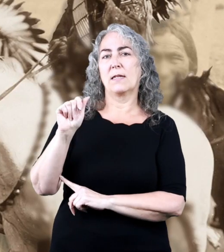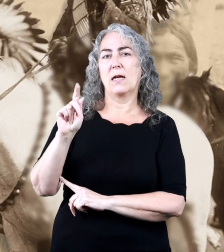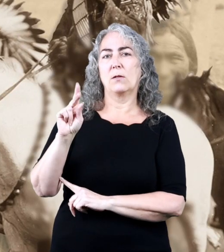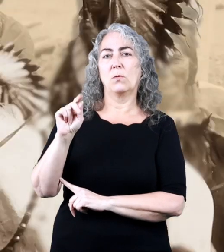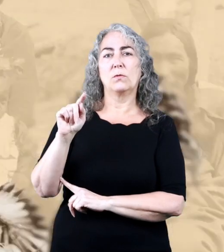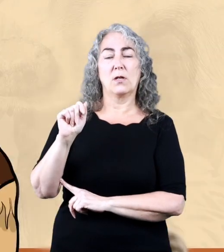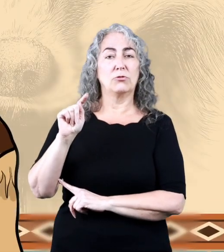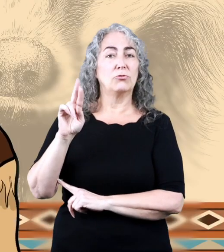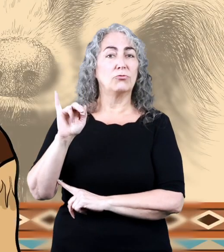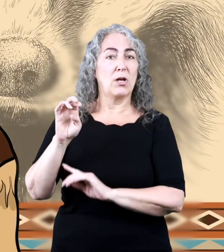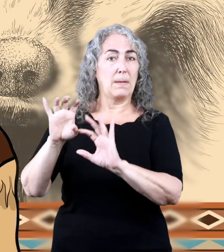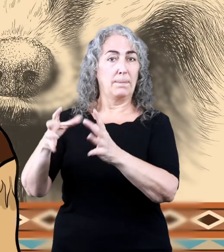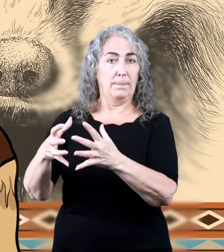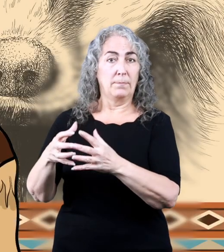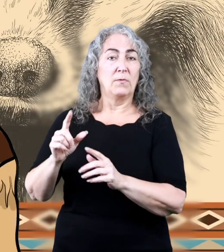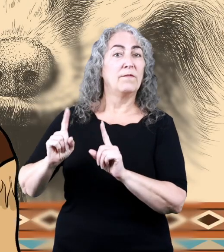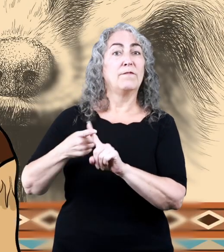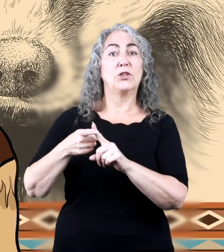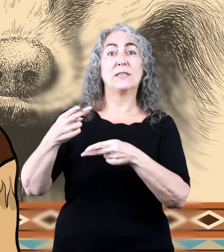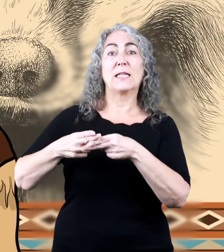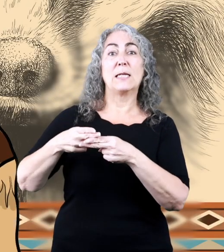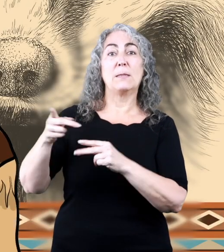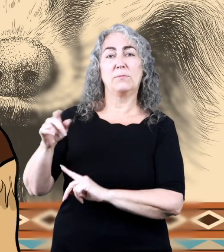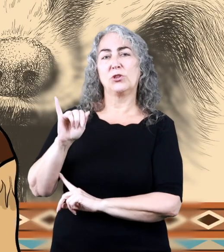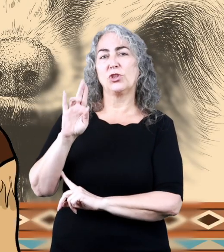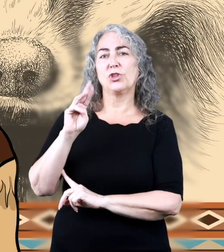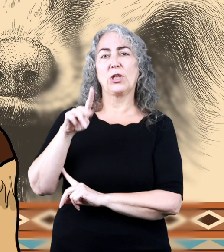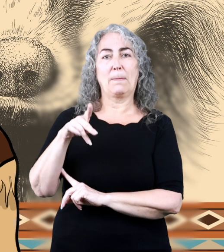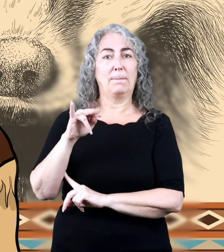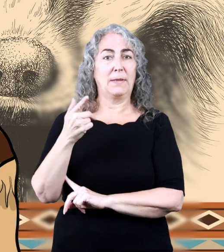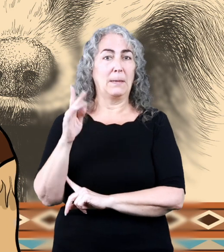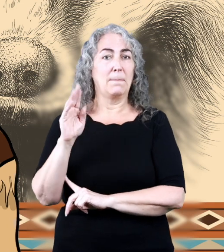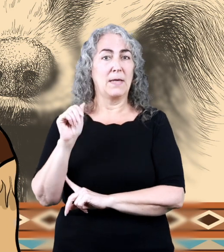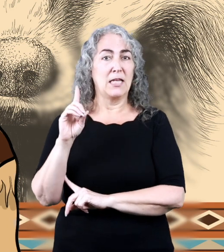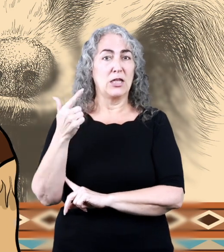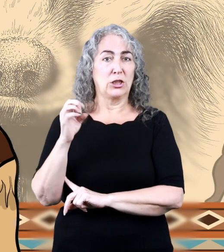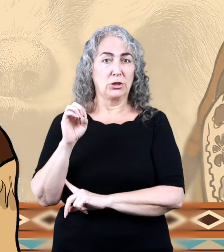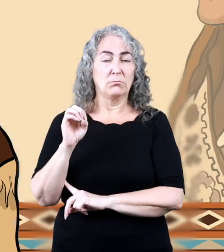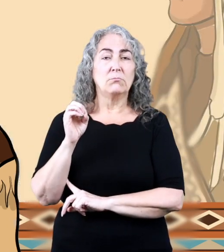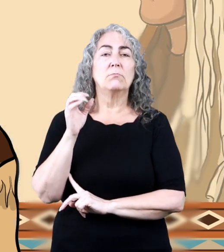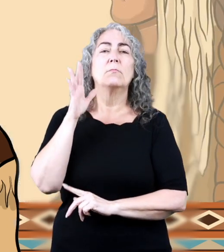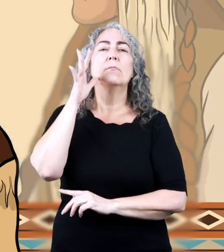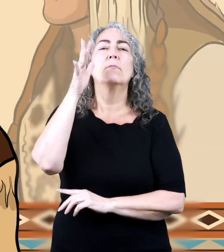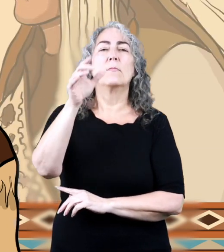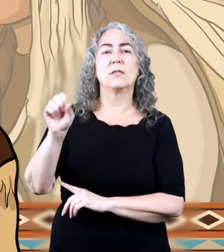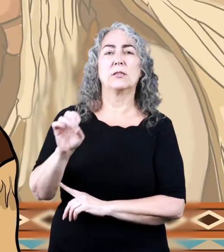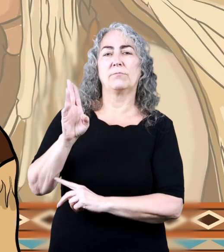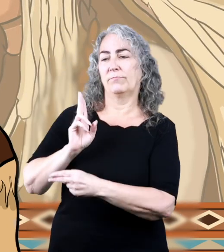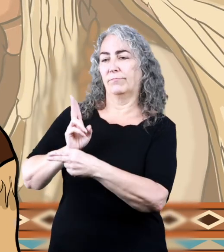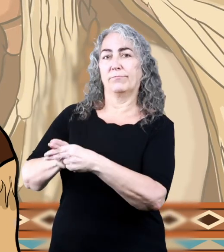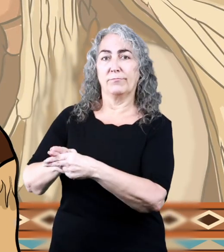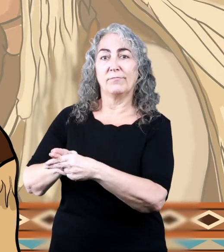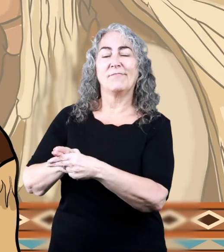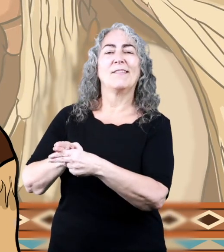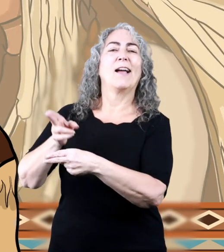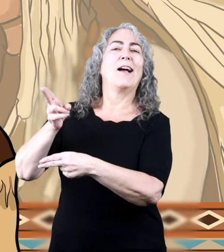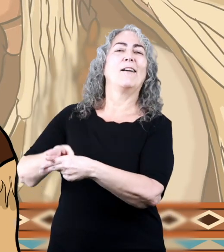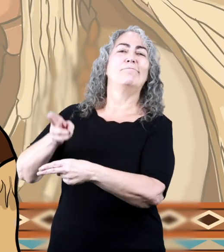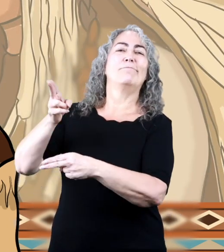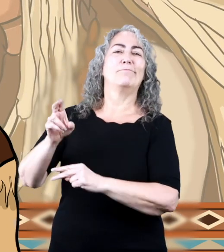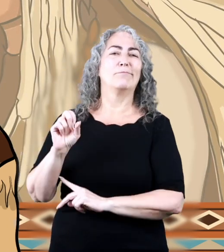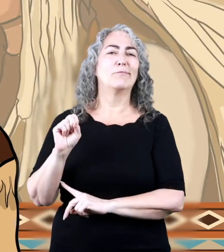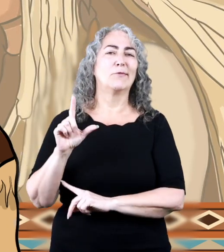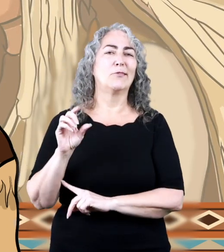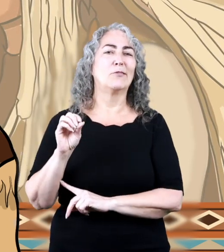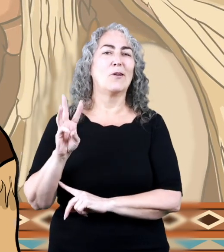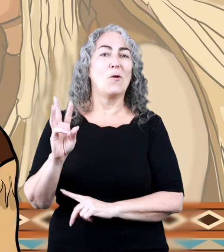tribe. First named Jumping Badger, Sitting Bull was later given the nickname Slow